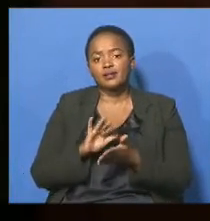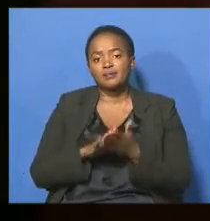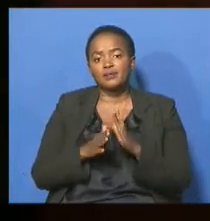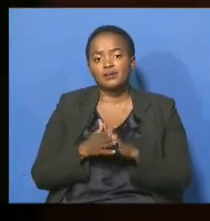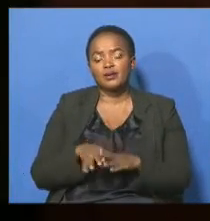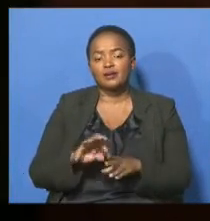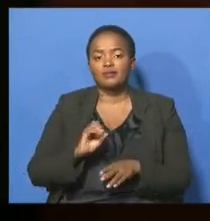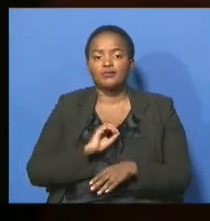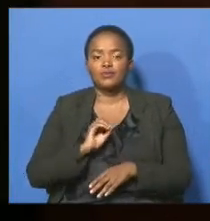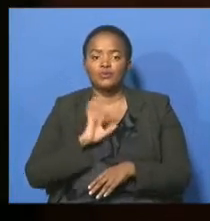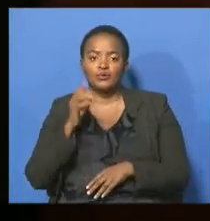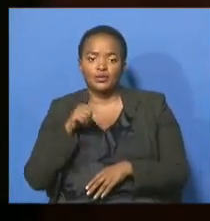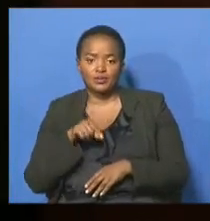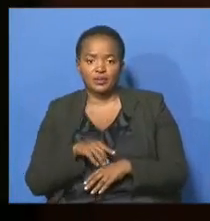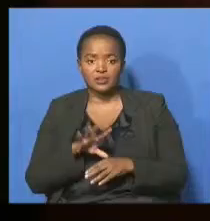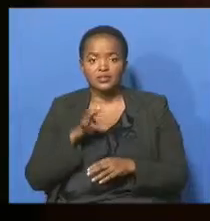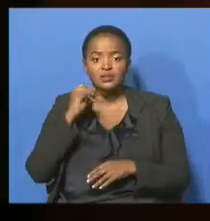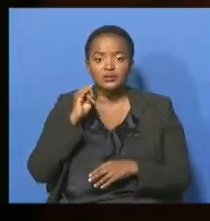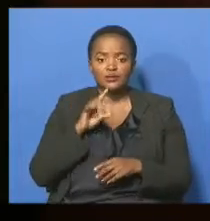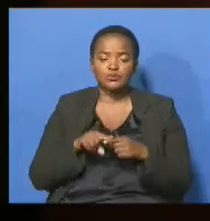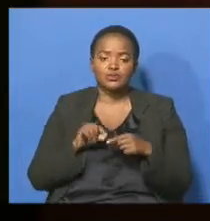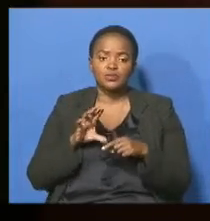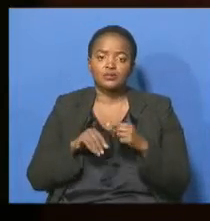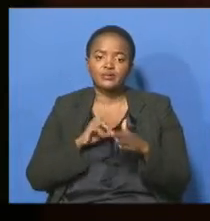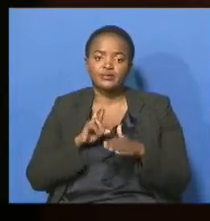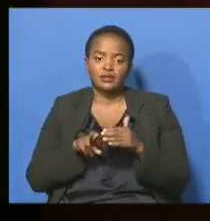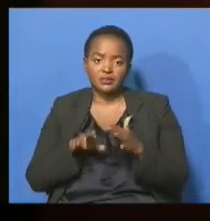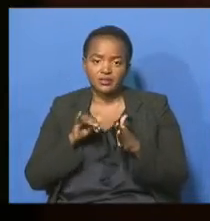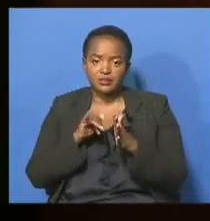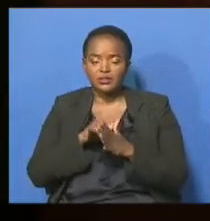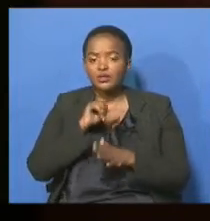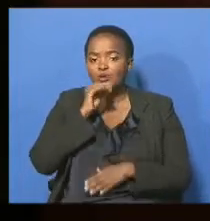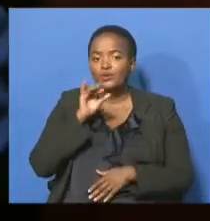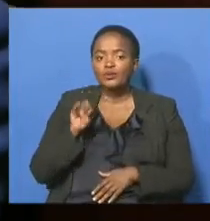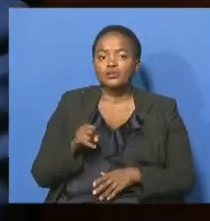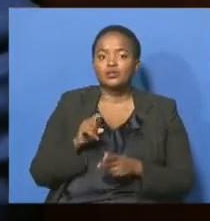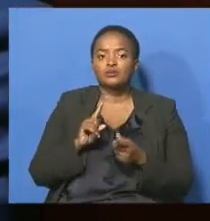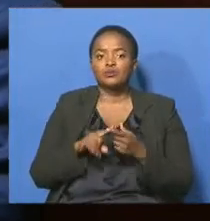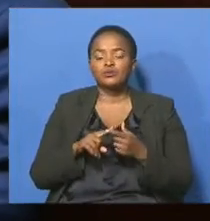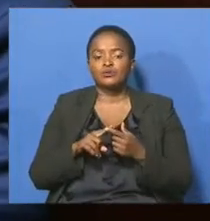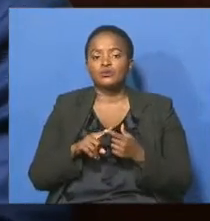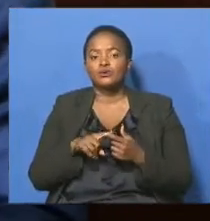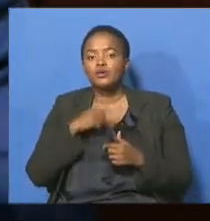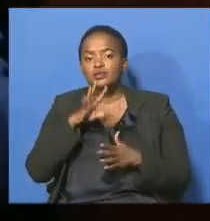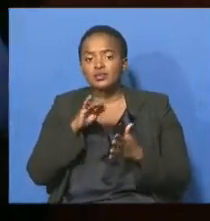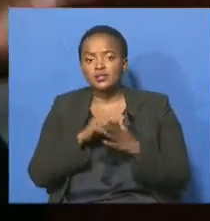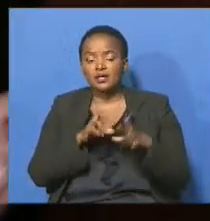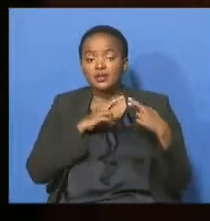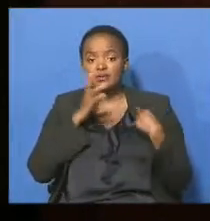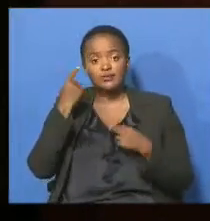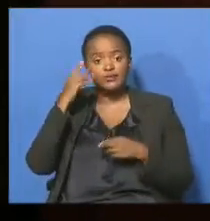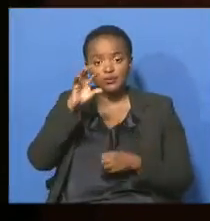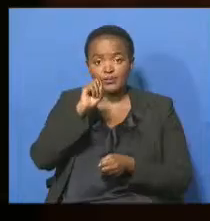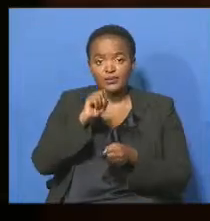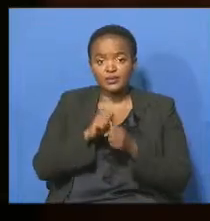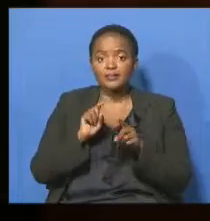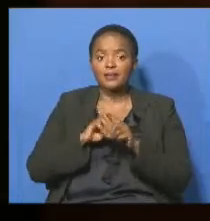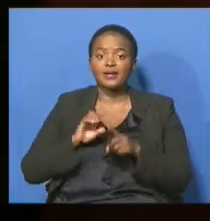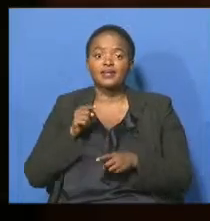of ownership is actually achieved. You don't have, it's for the police, but this is